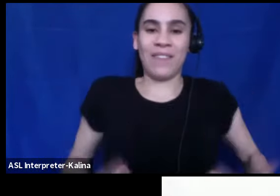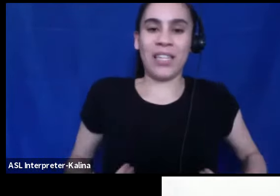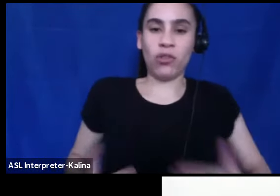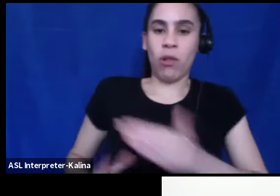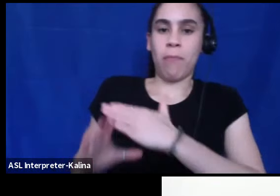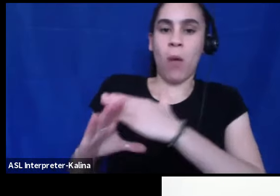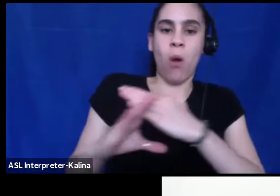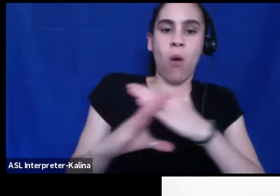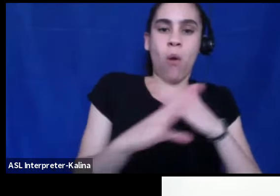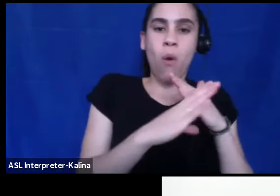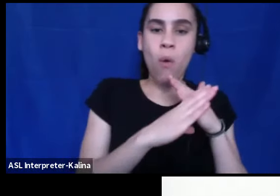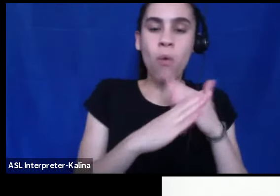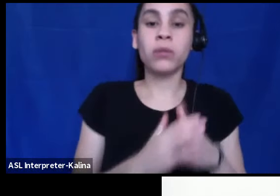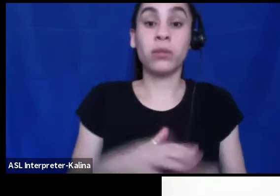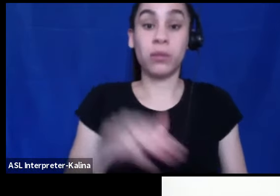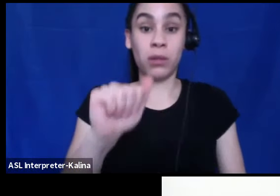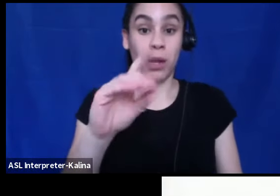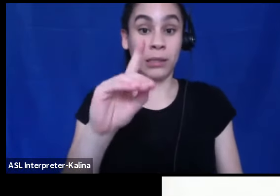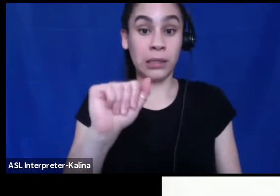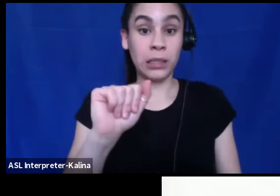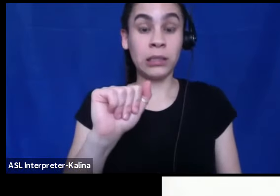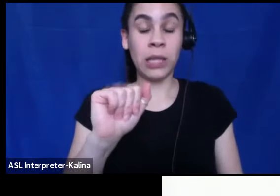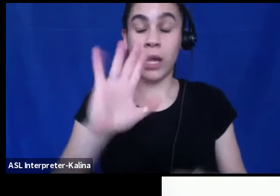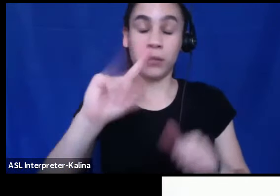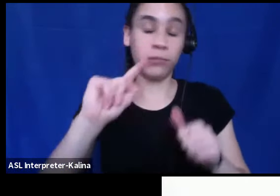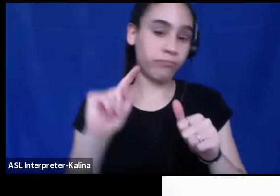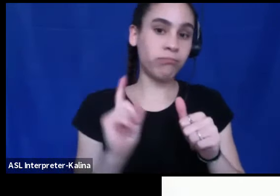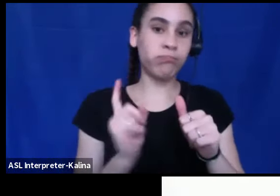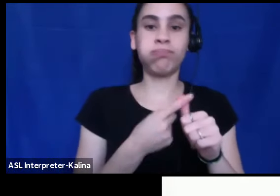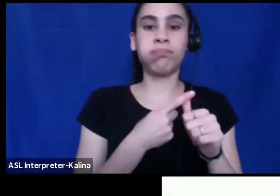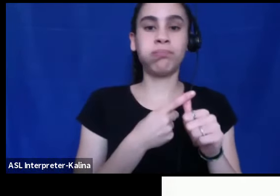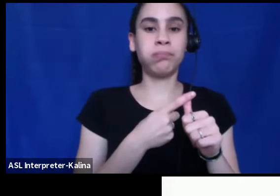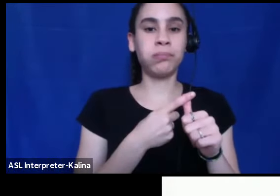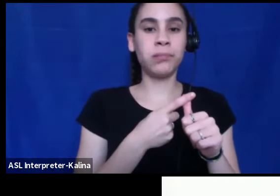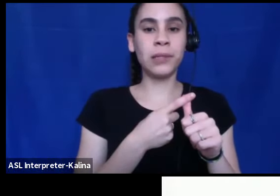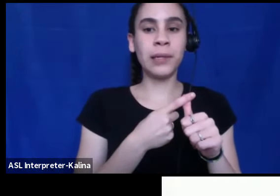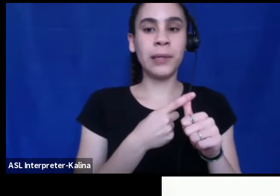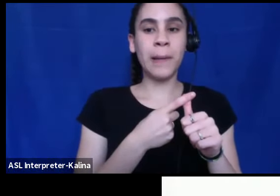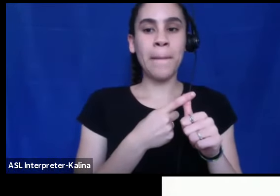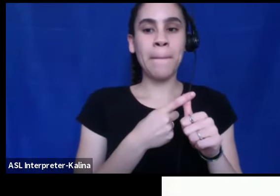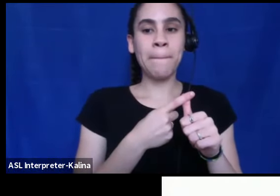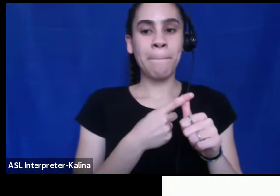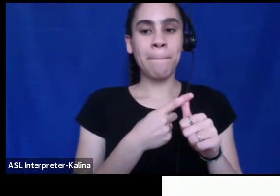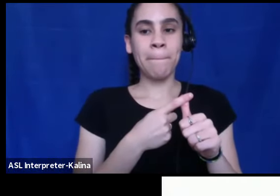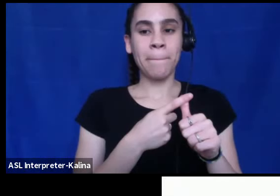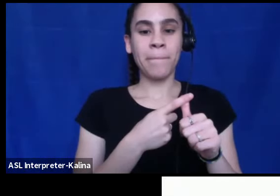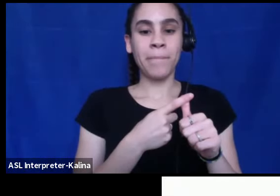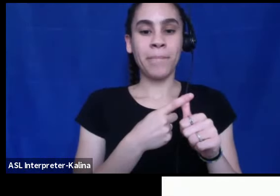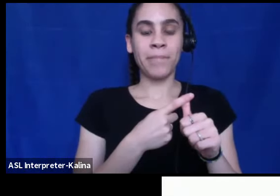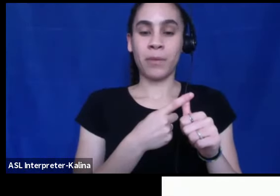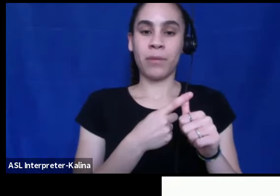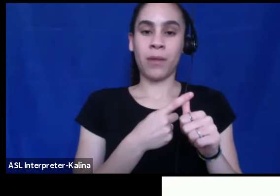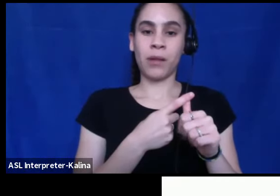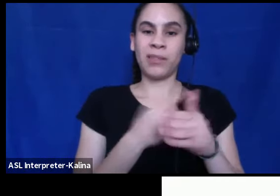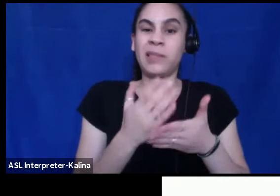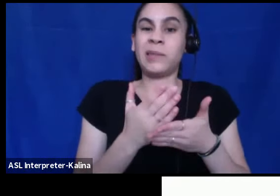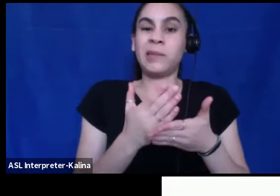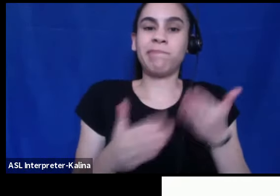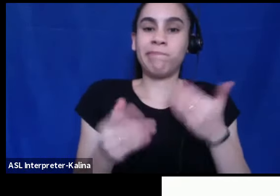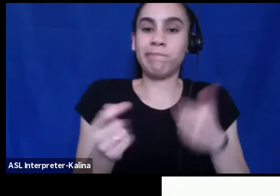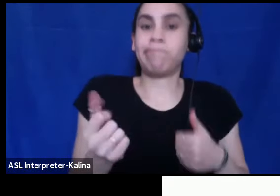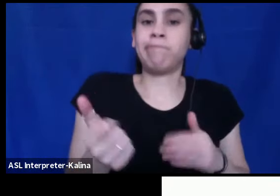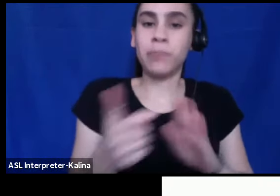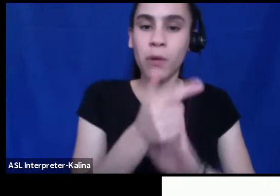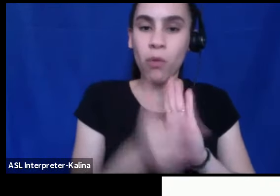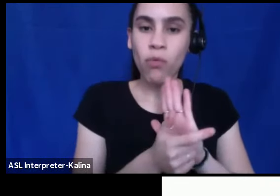And the ADA was really the first piece of law that made disabled people have